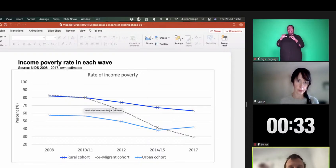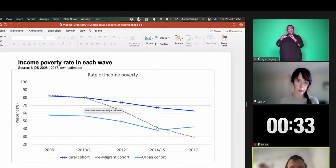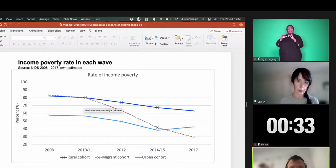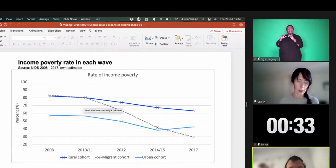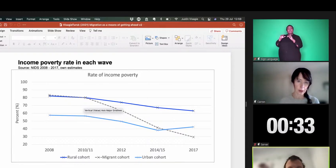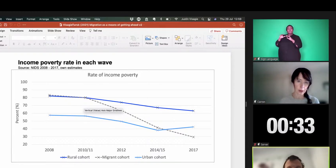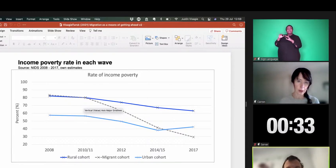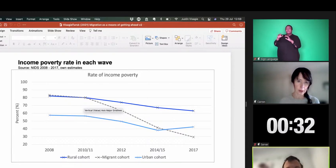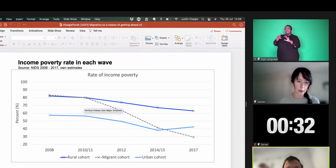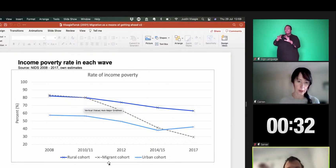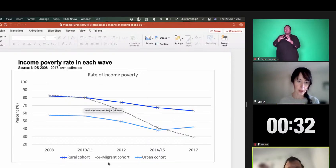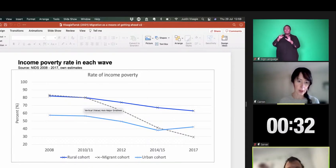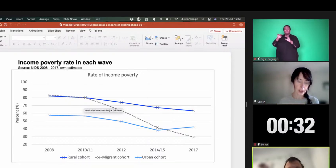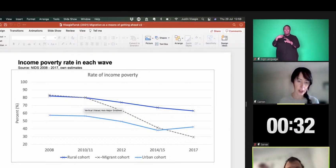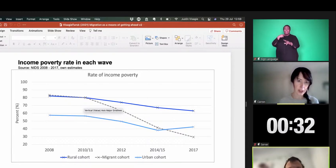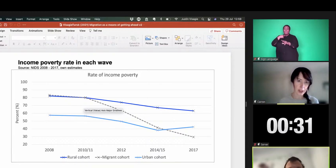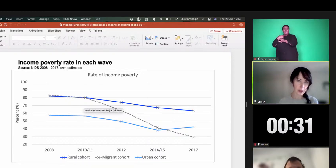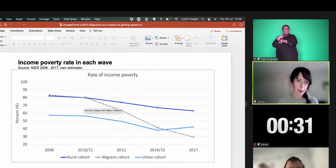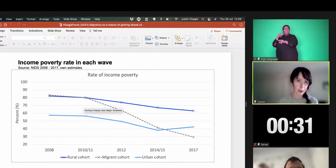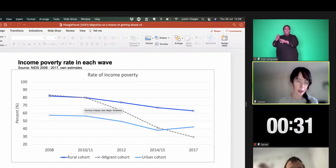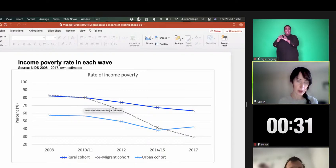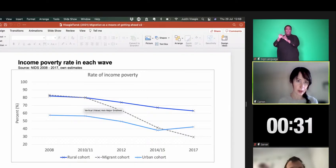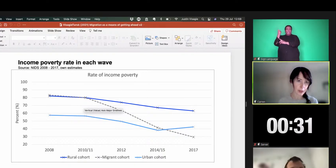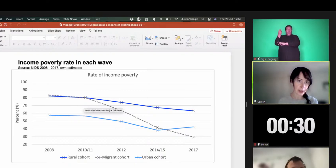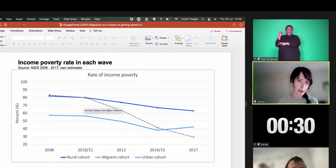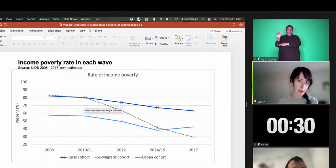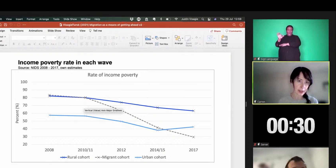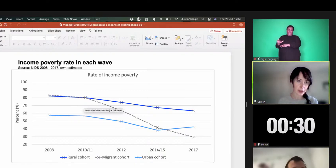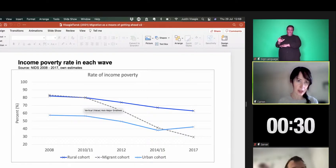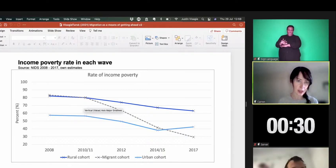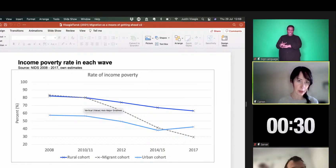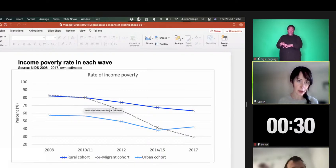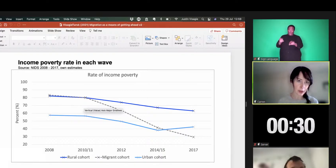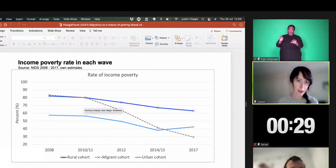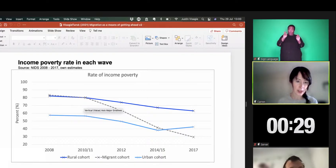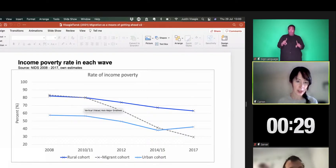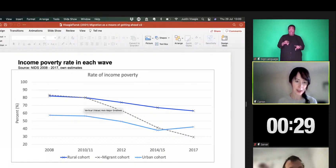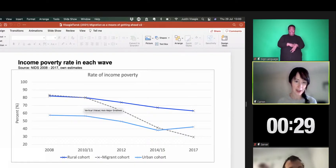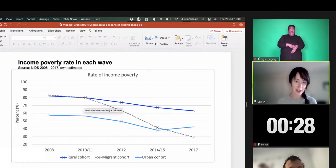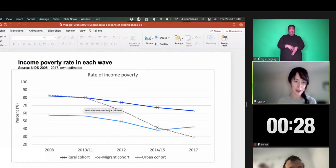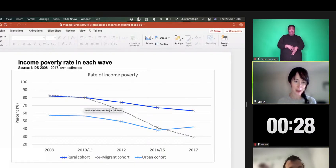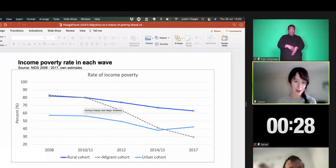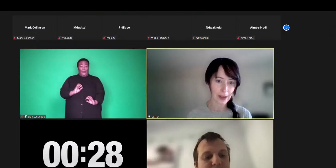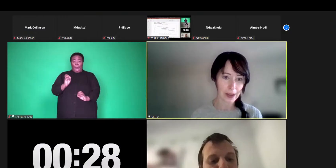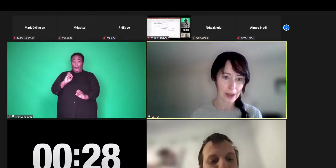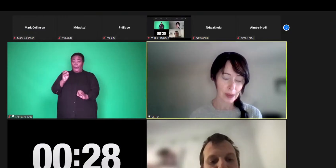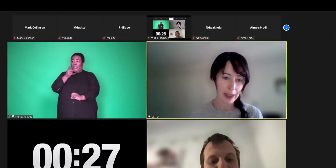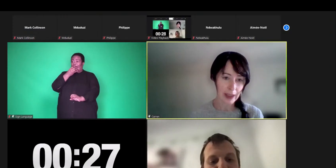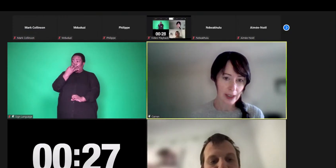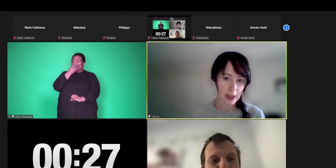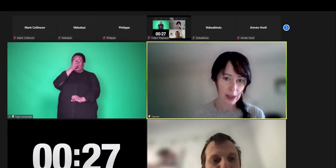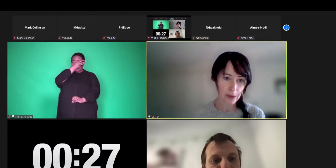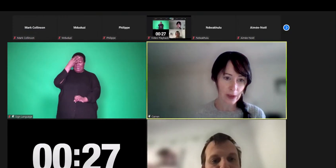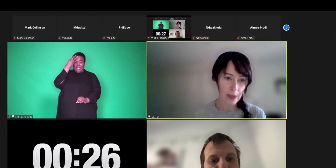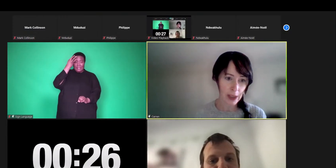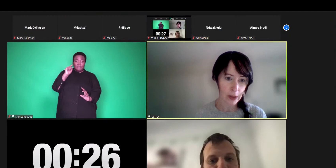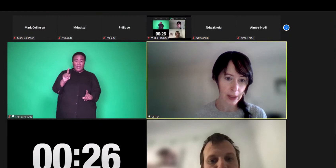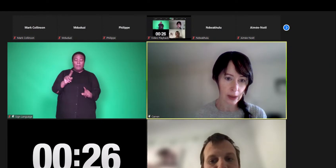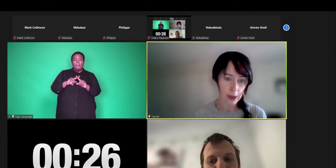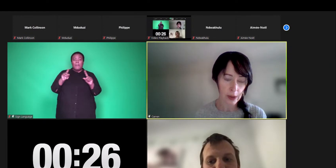Thanks. Thanks so much, Justin. We are running against time with 30 seconds on the clock. But I'd like to